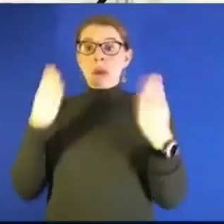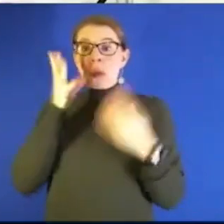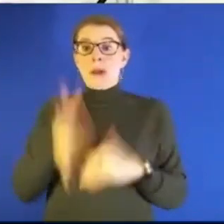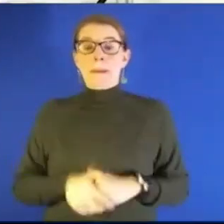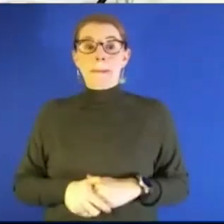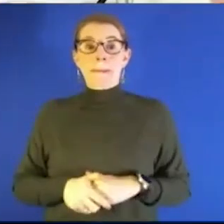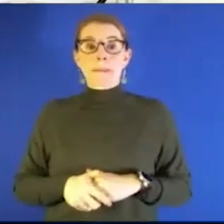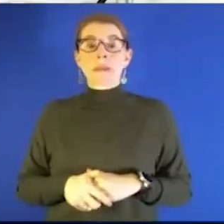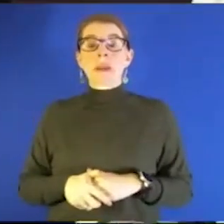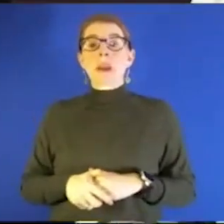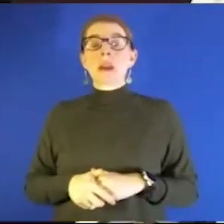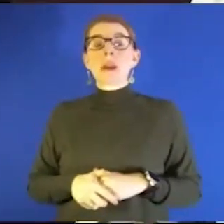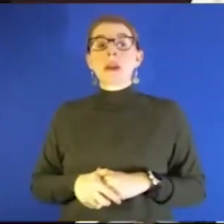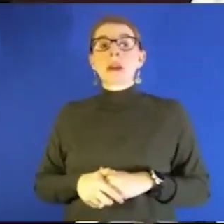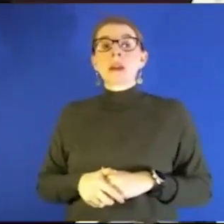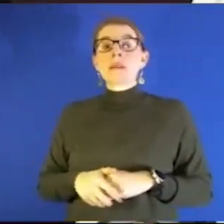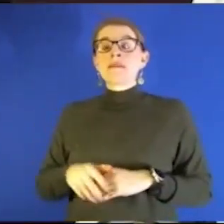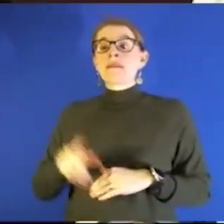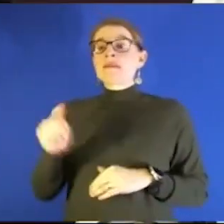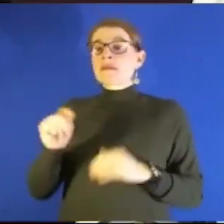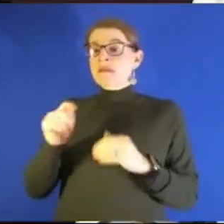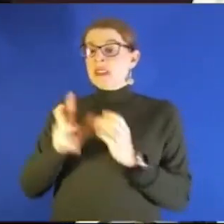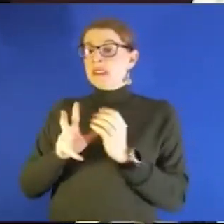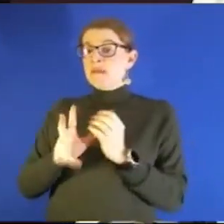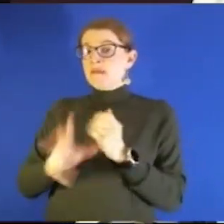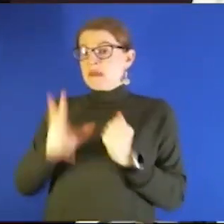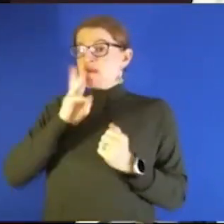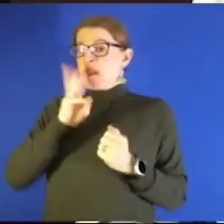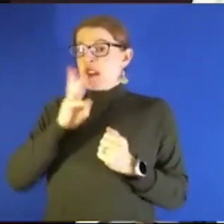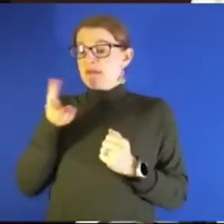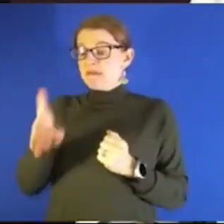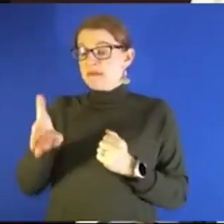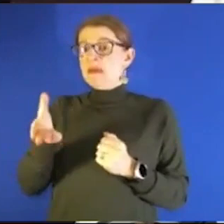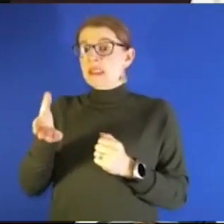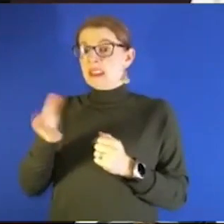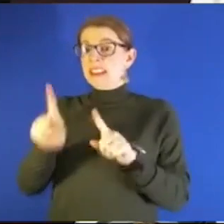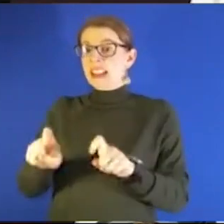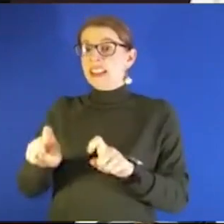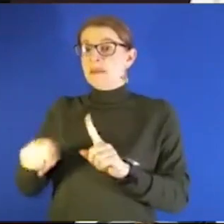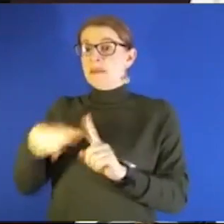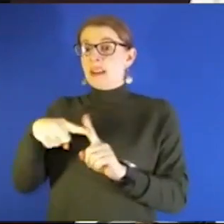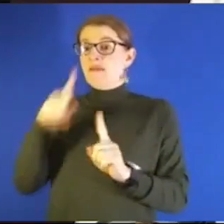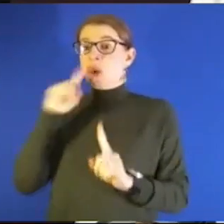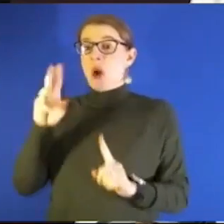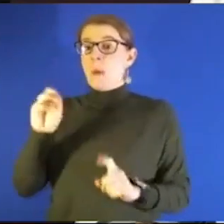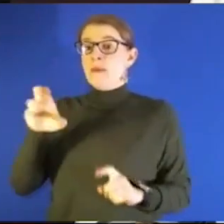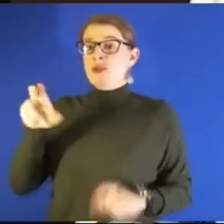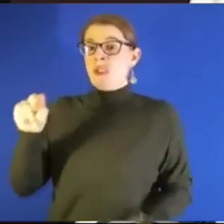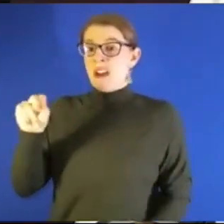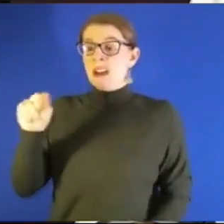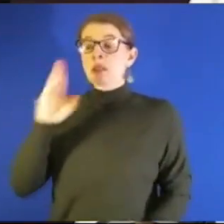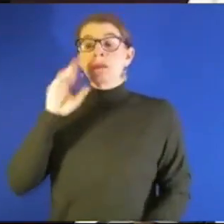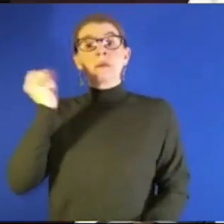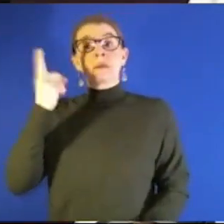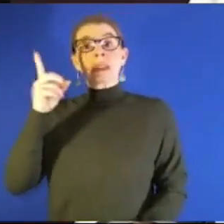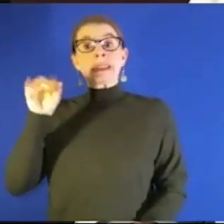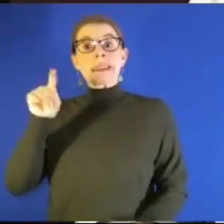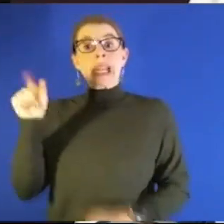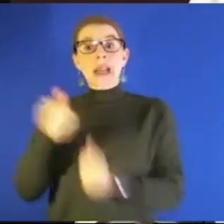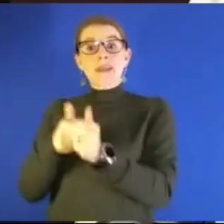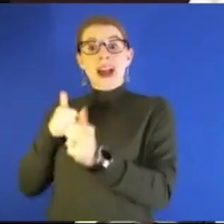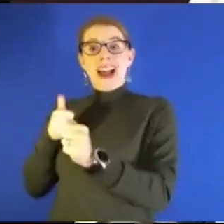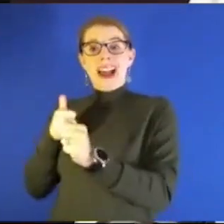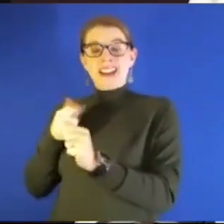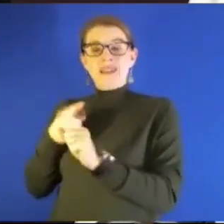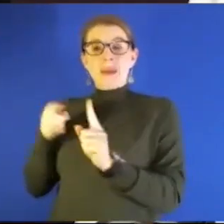week pushed the 80 to 90% mark for Omicron in our area, and we know that the data around that lags behind. So I think that the patients are going to be